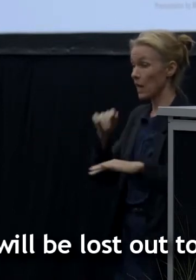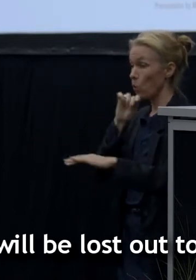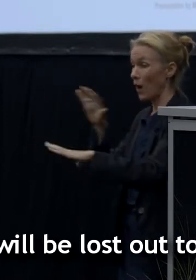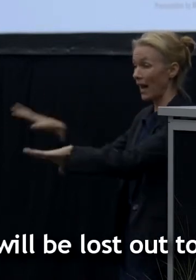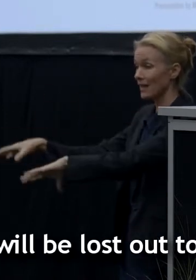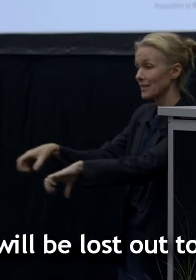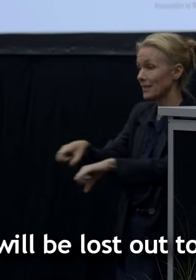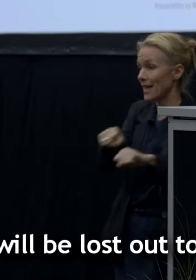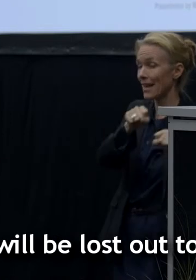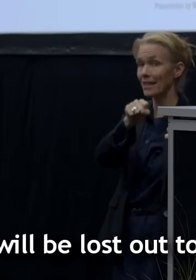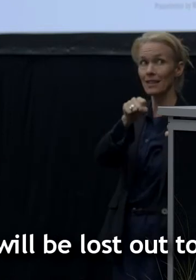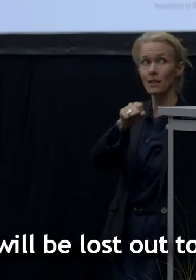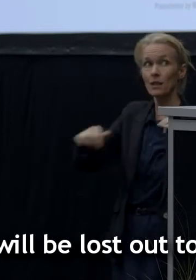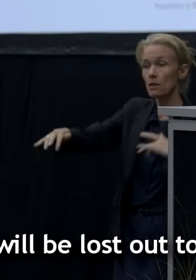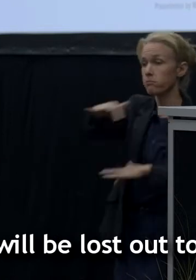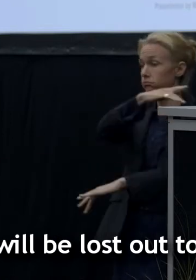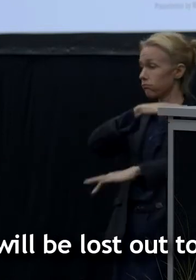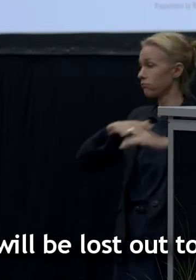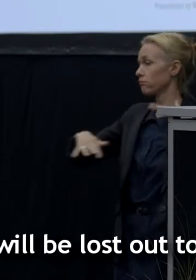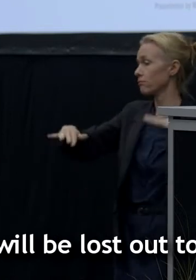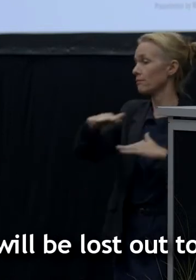and lost into the mura o te ahi, into fire.